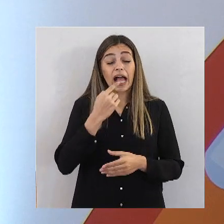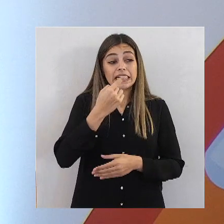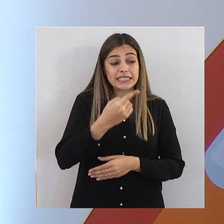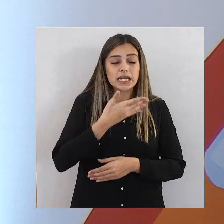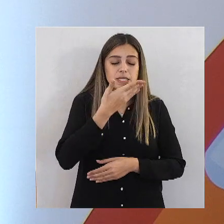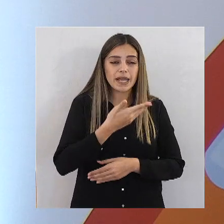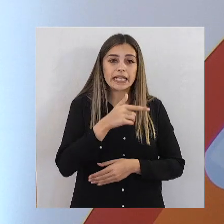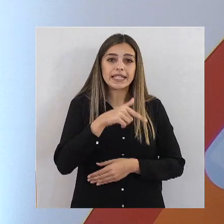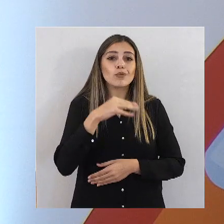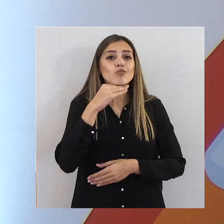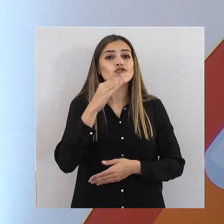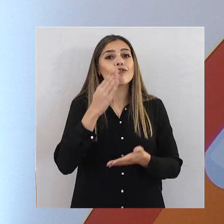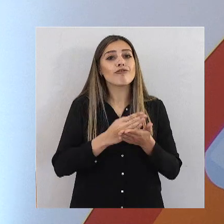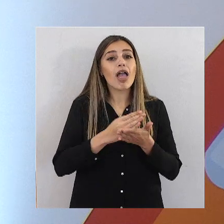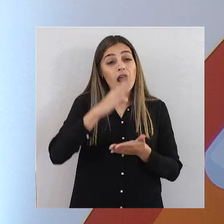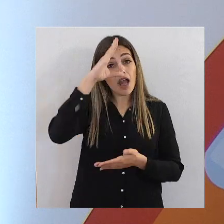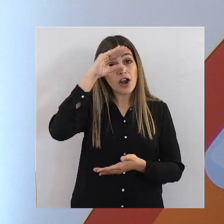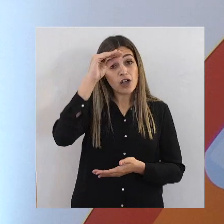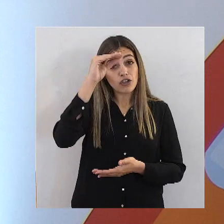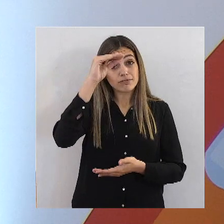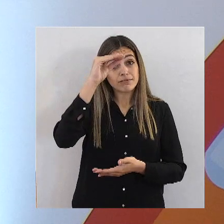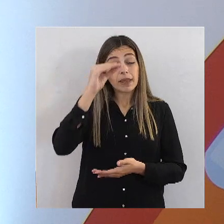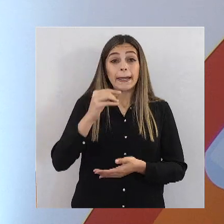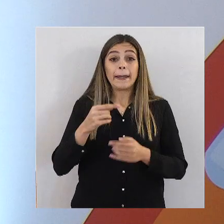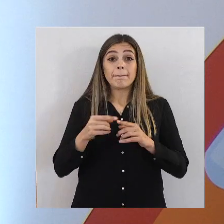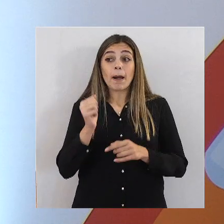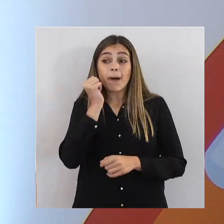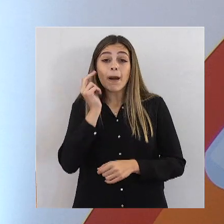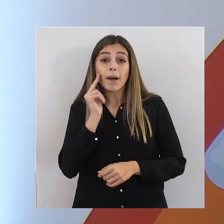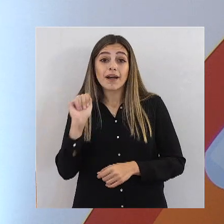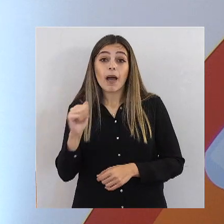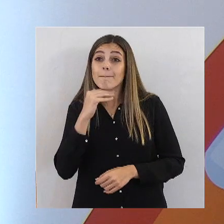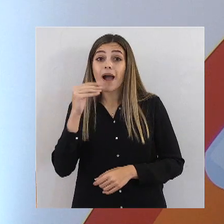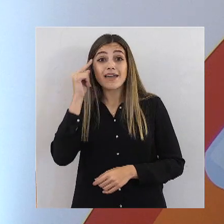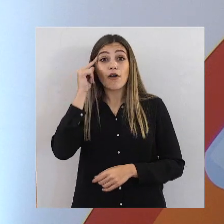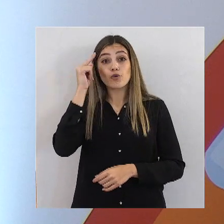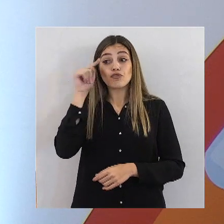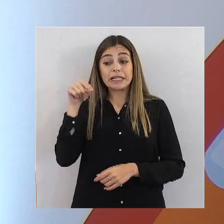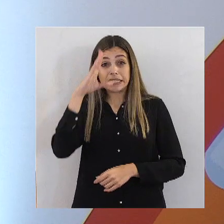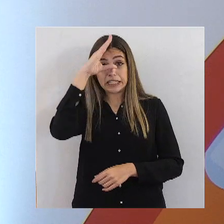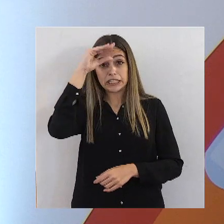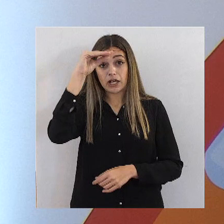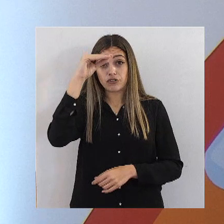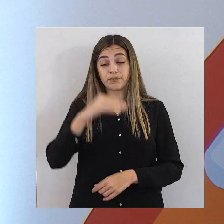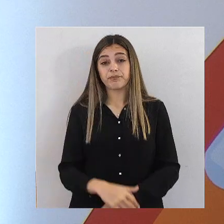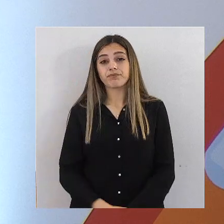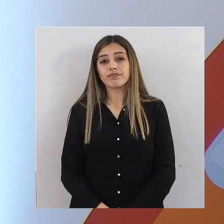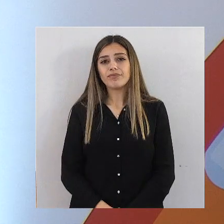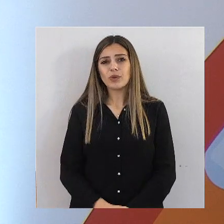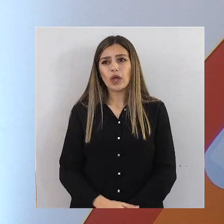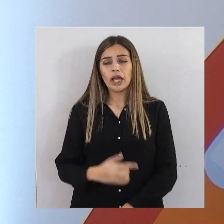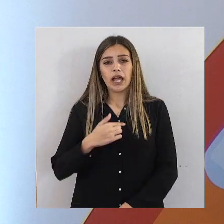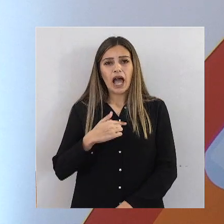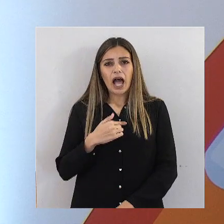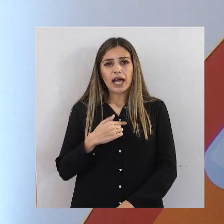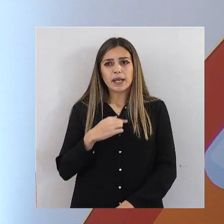that her parents were unaware of her identity. I remember us trying to figure out what we were going to do. We took this patient